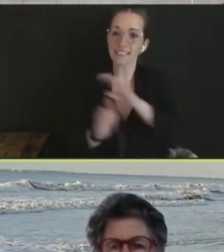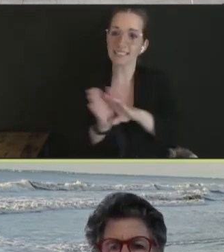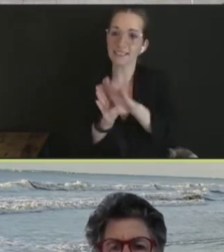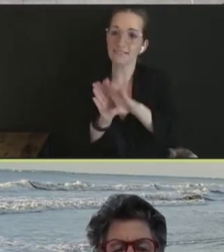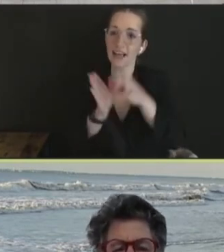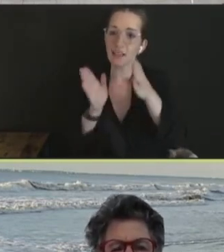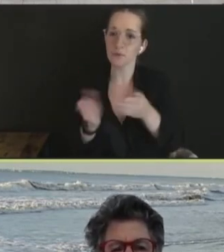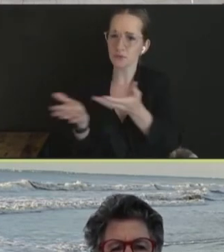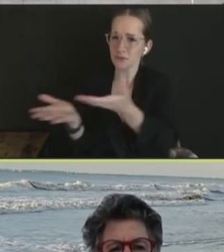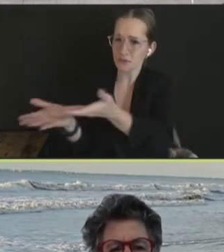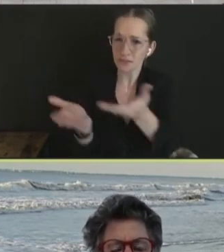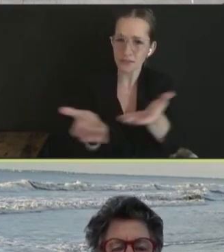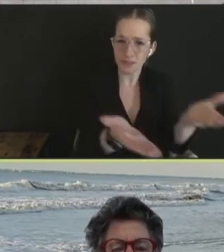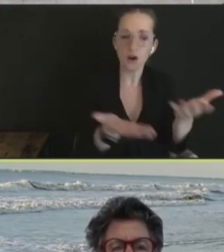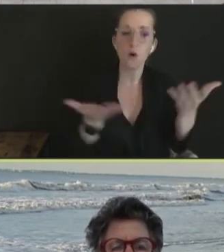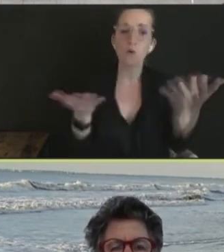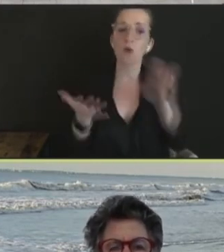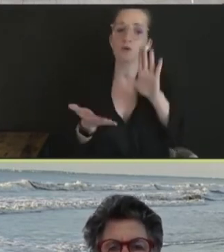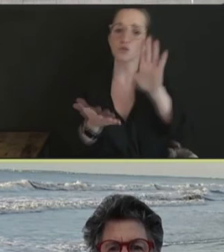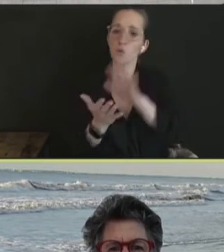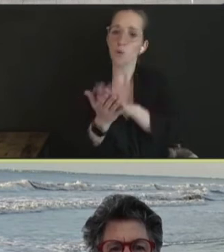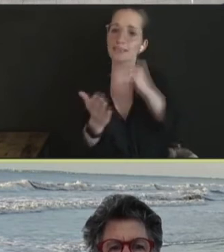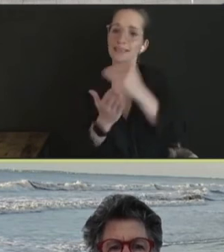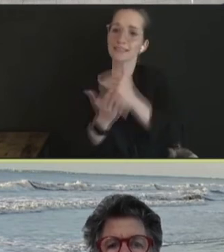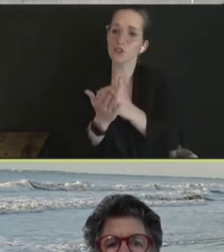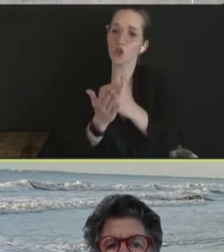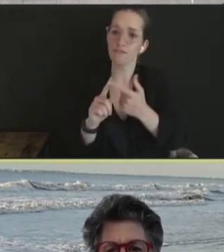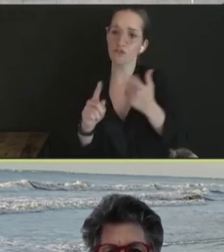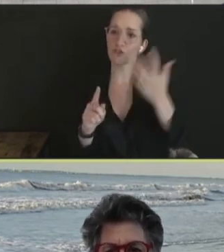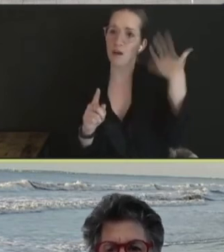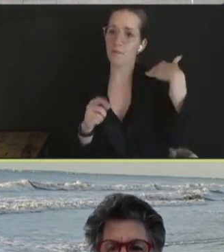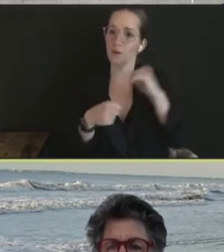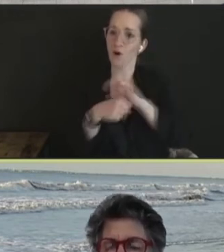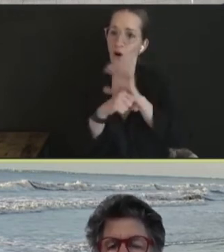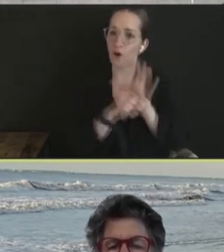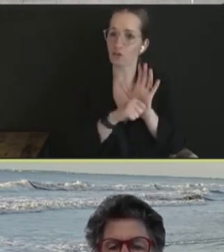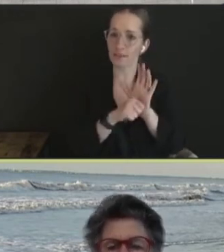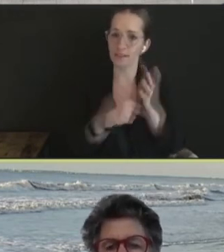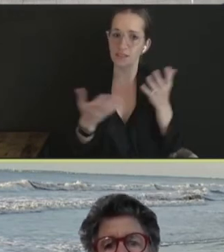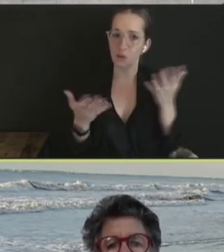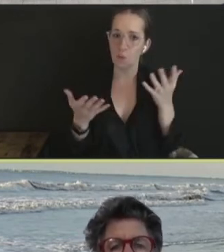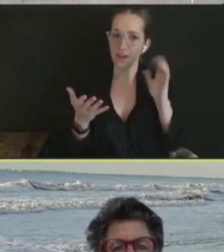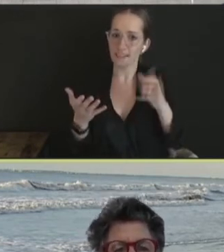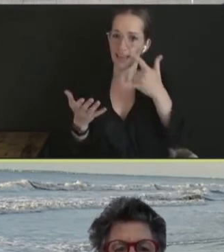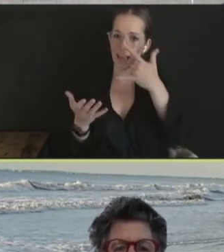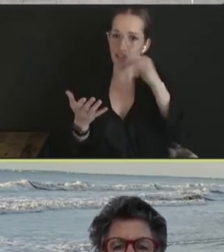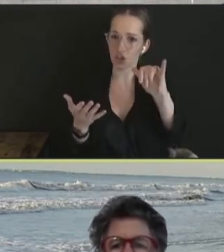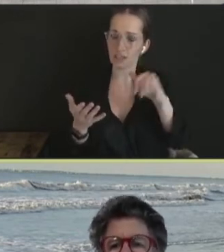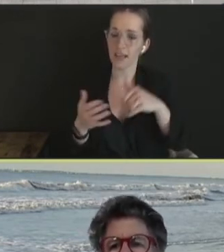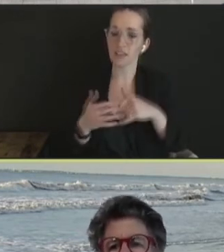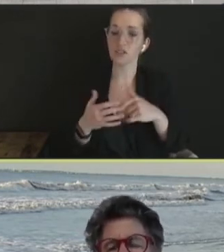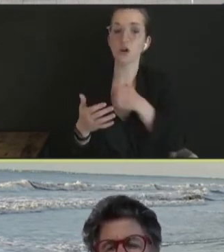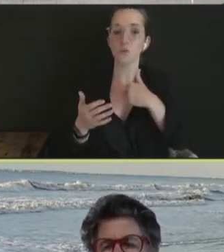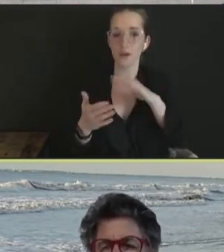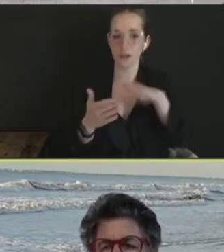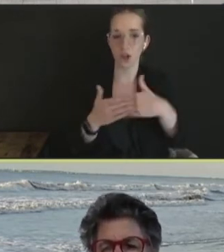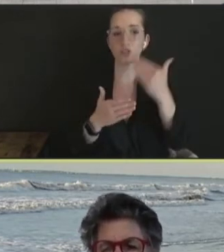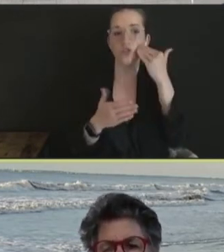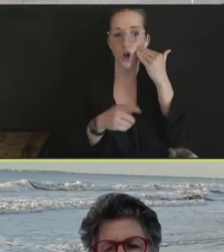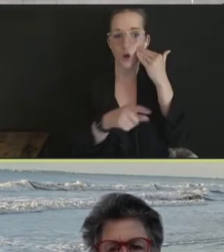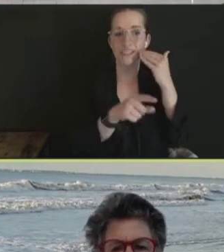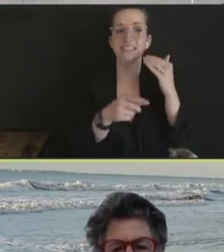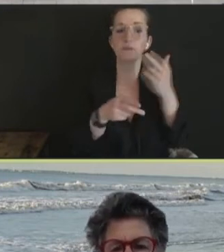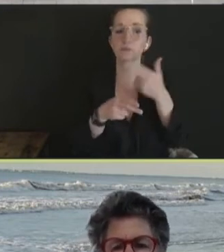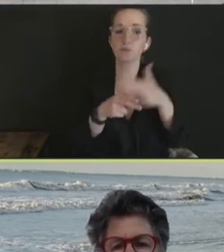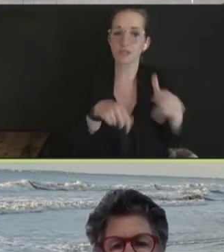were their lessons learned from COVID and what did that take. So we all know, here's a brief timeline for COVID